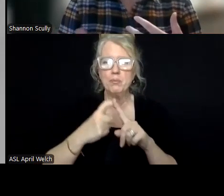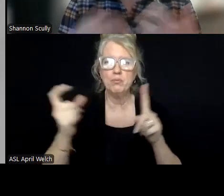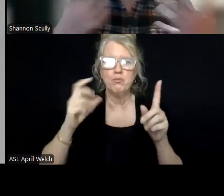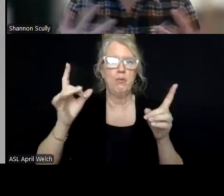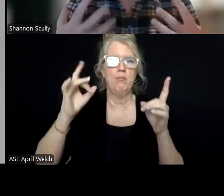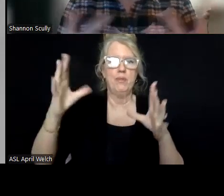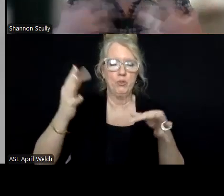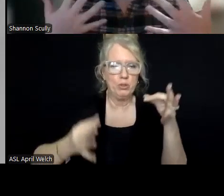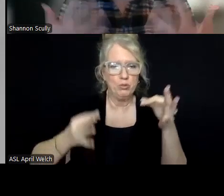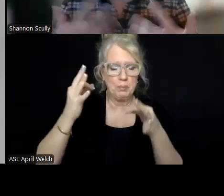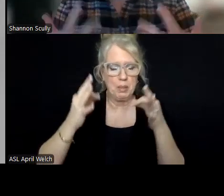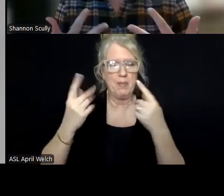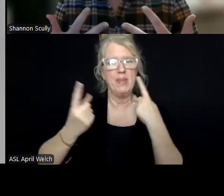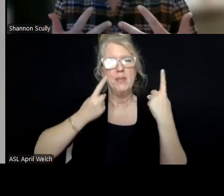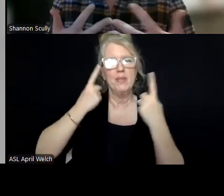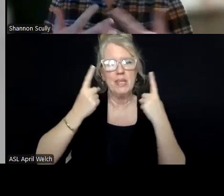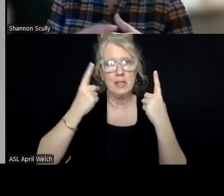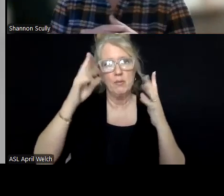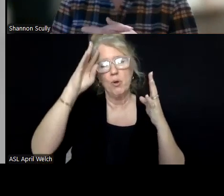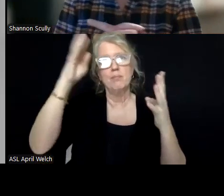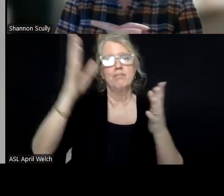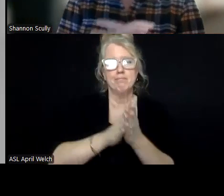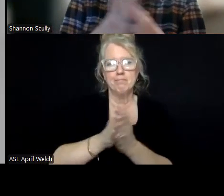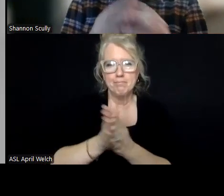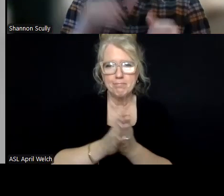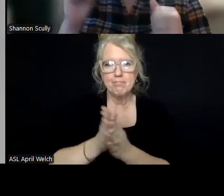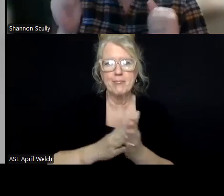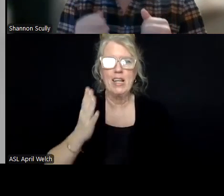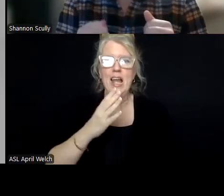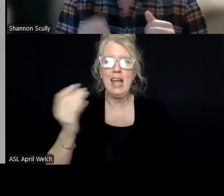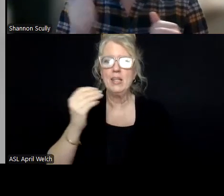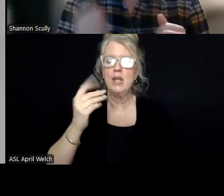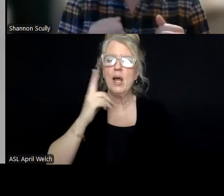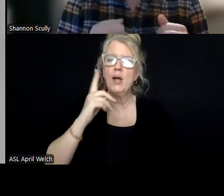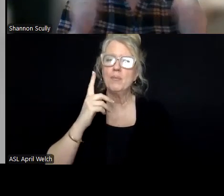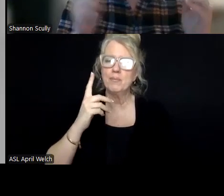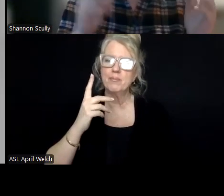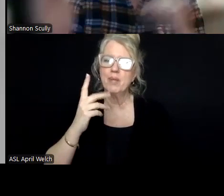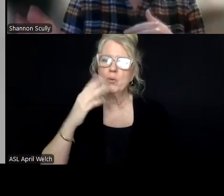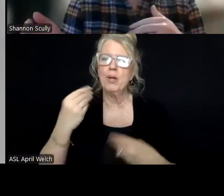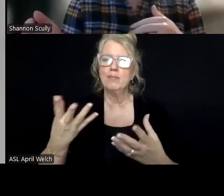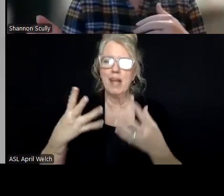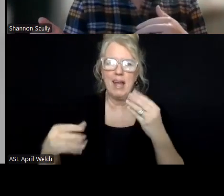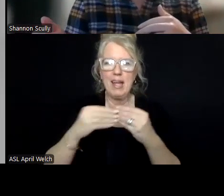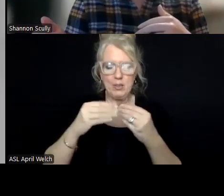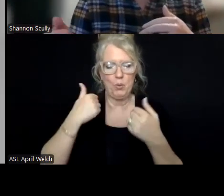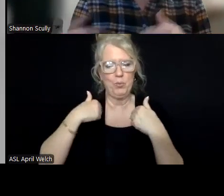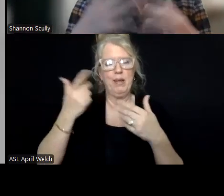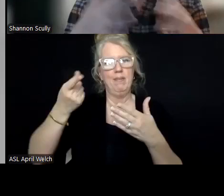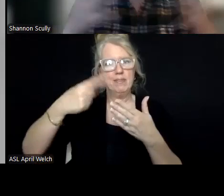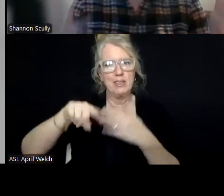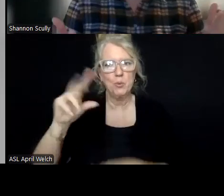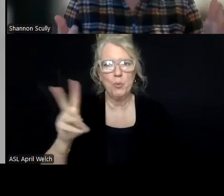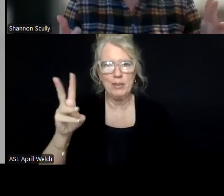justice system and are really thinking innovatively. And I'll give in a small little pitch here. We do have a webinar next